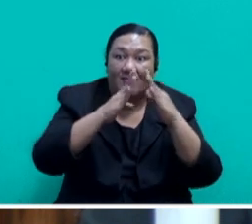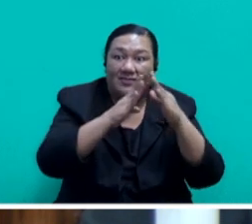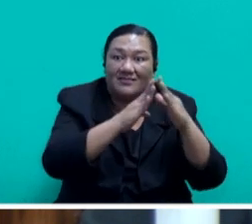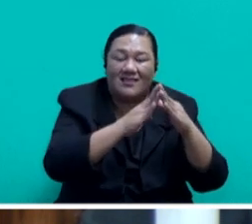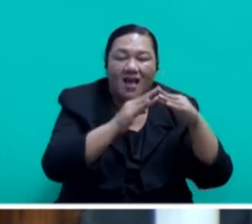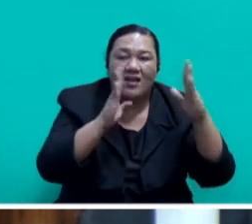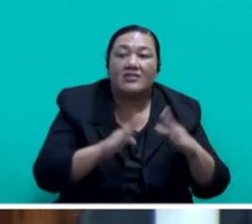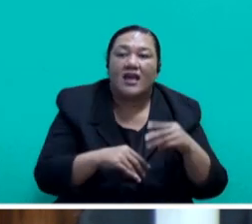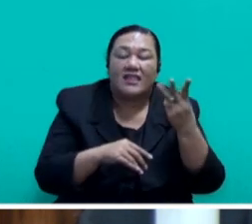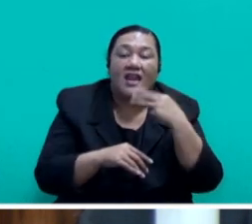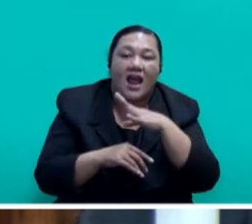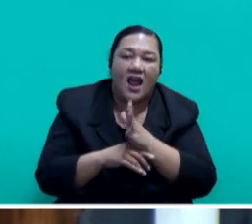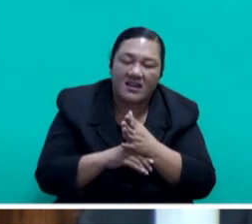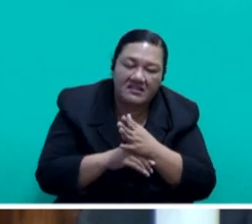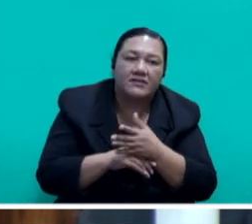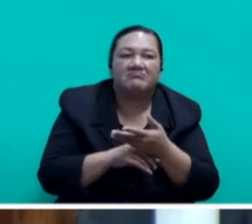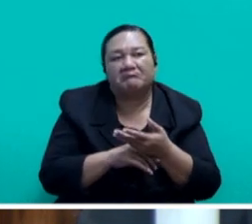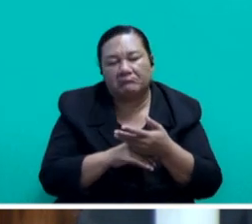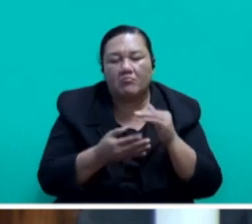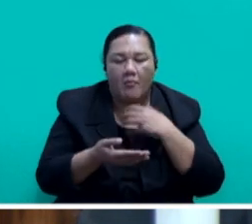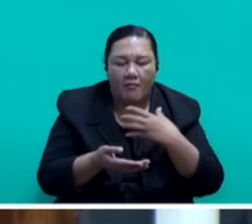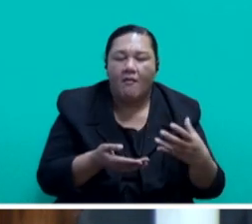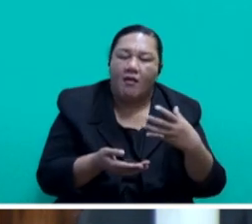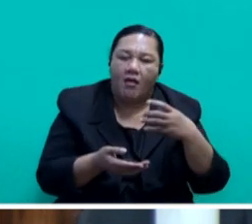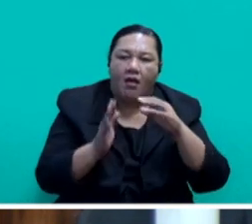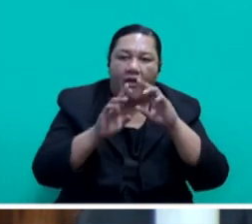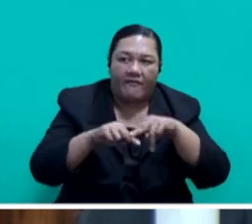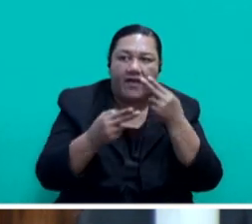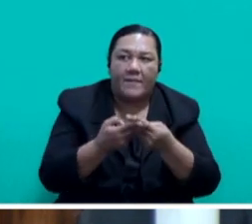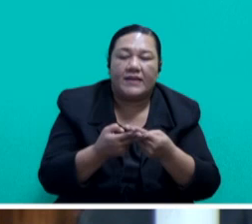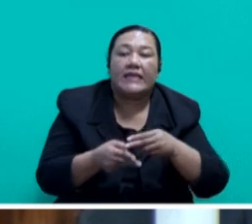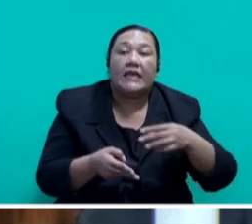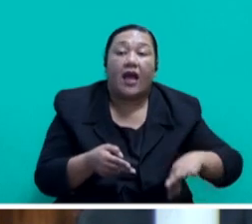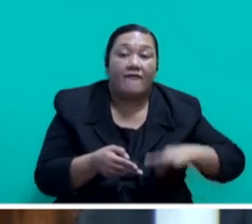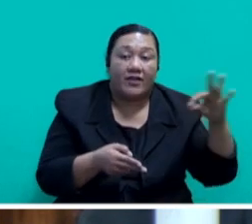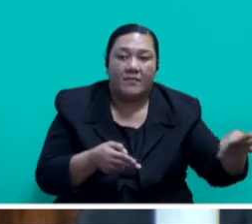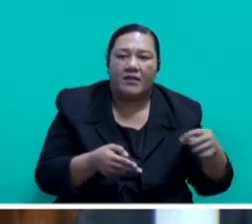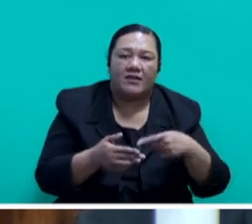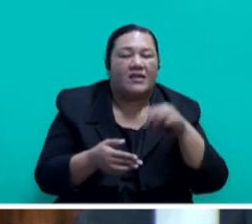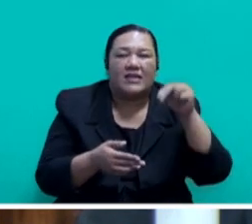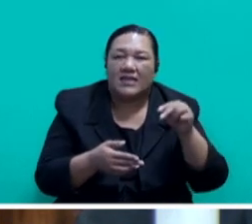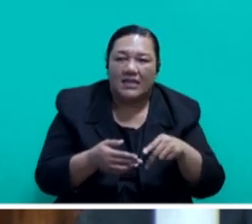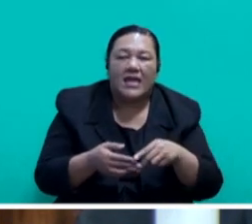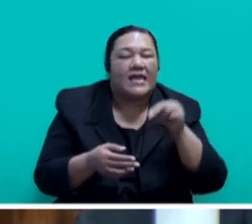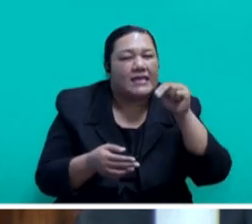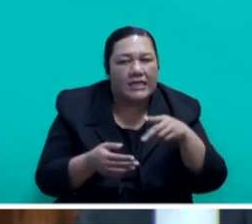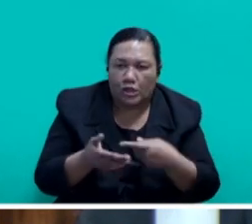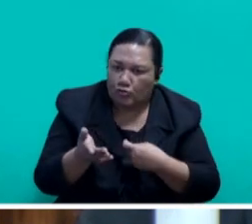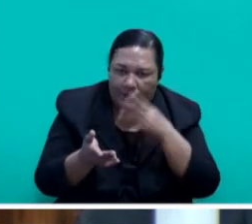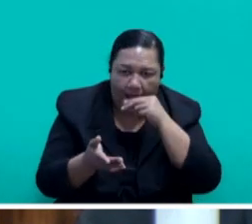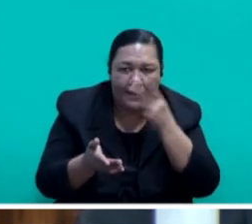households access to affordable infrastructure they need at subsidized cost.